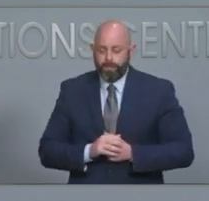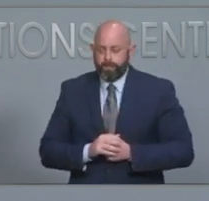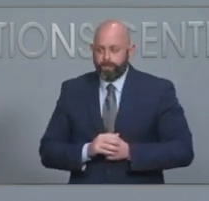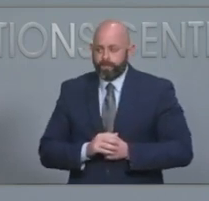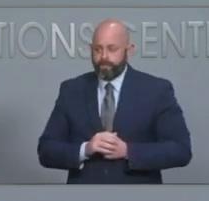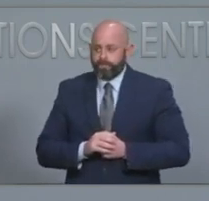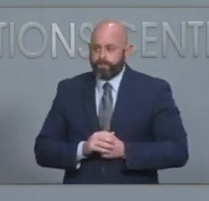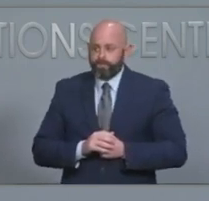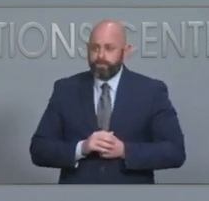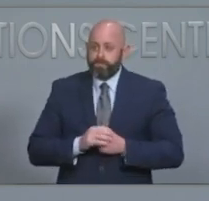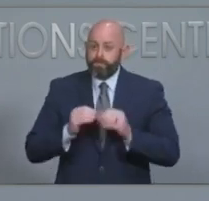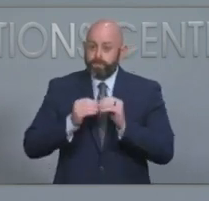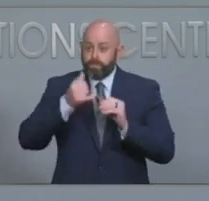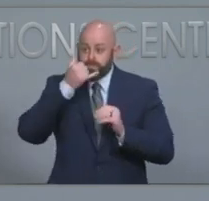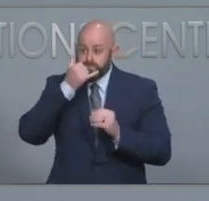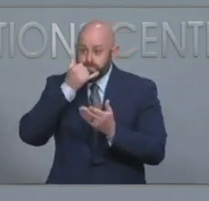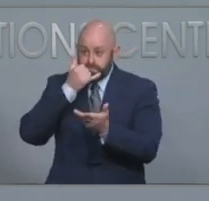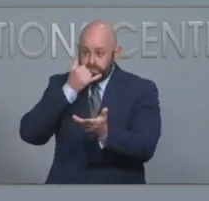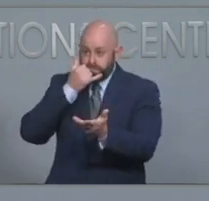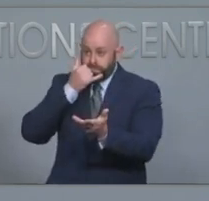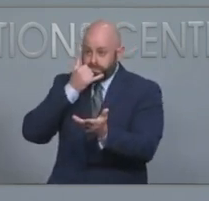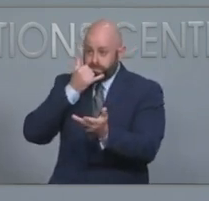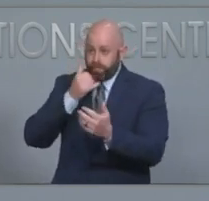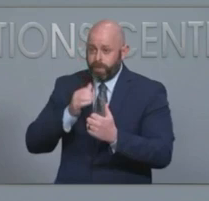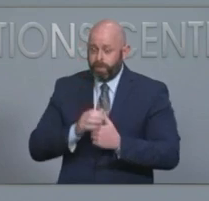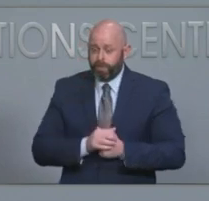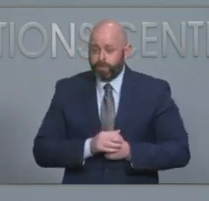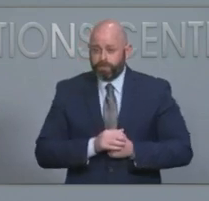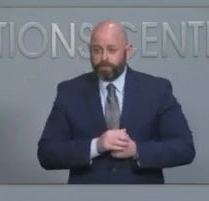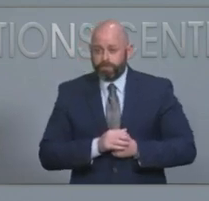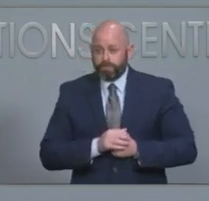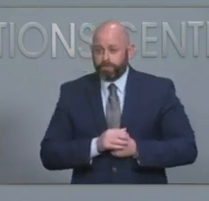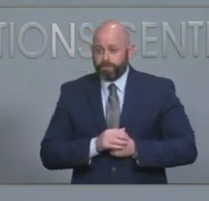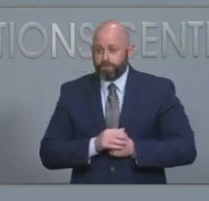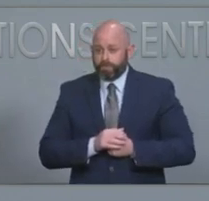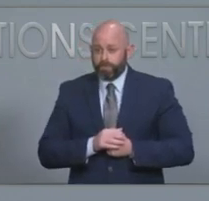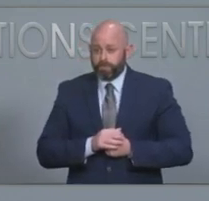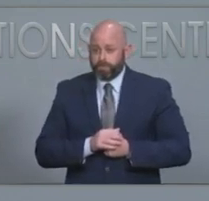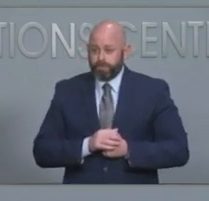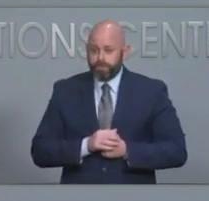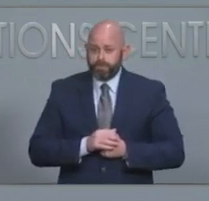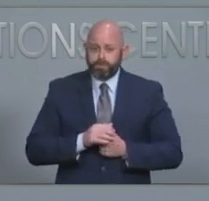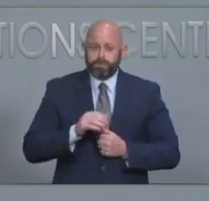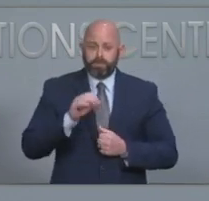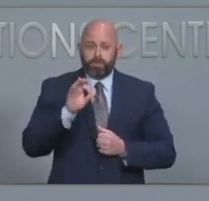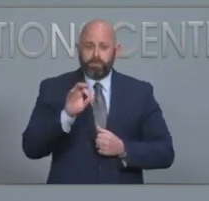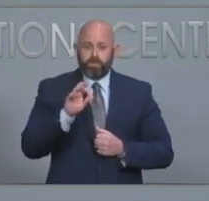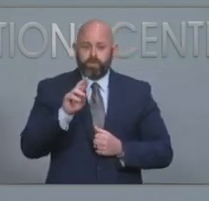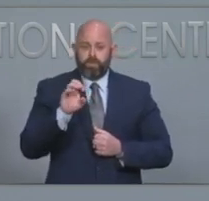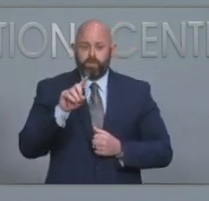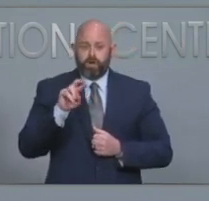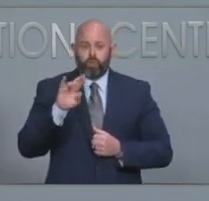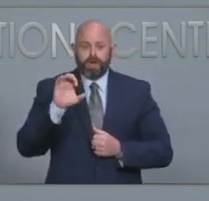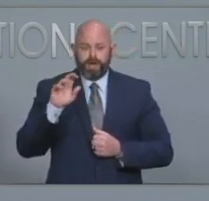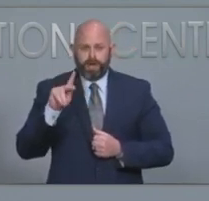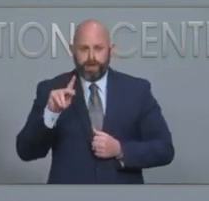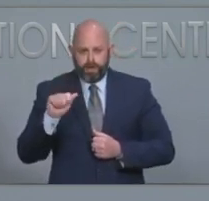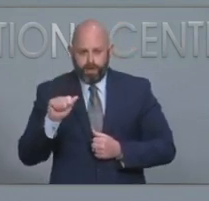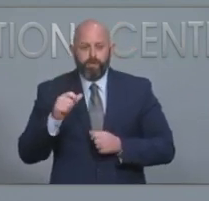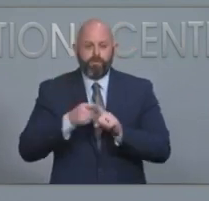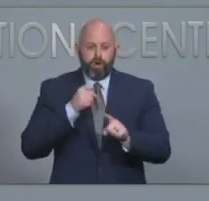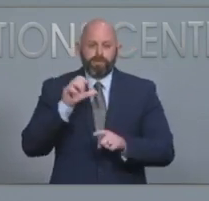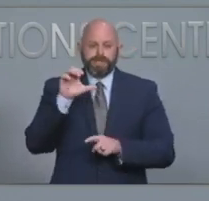Is there another question? Okay. Yes. Let's go with Frederica Scouten with CNN. Frederica, go